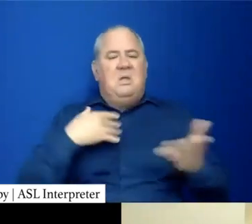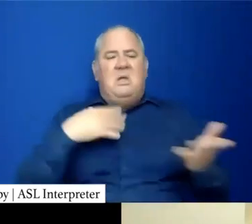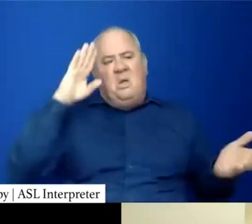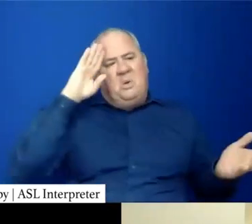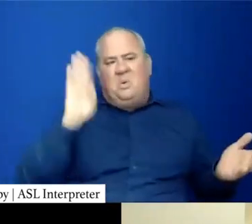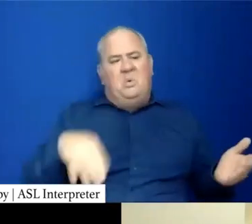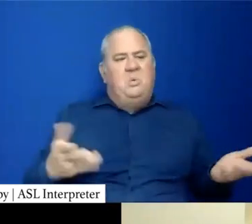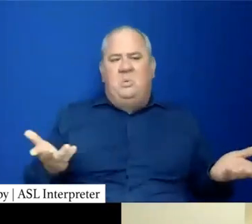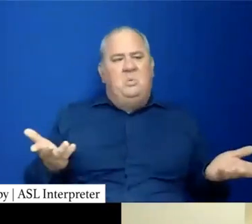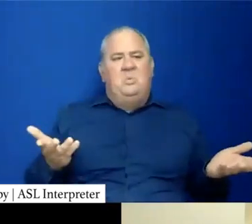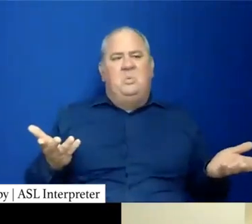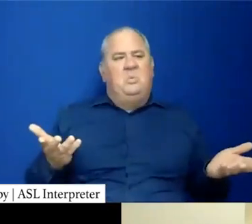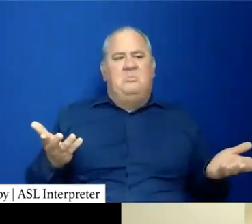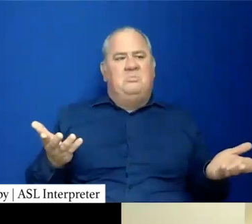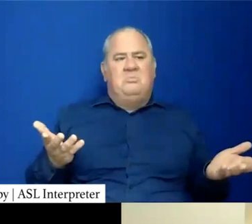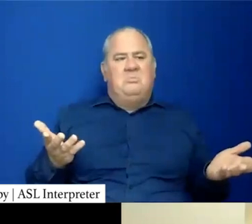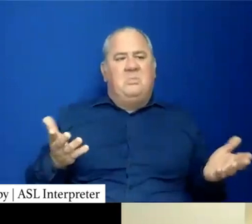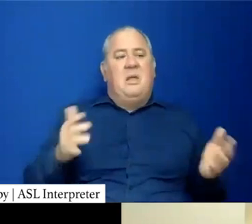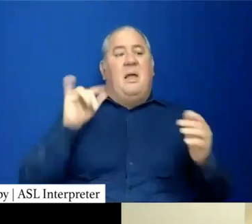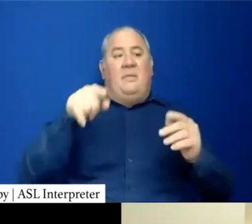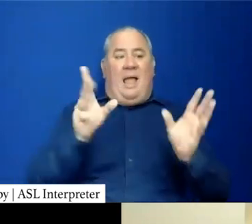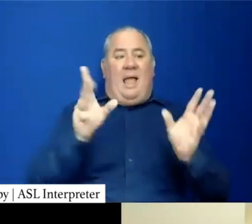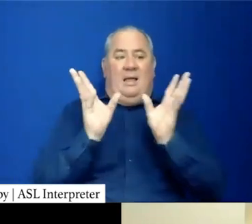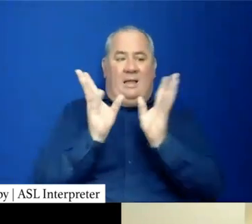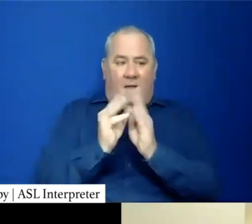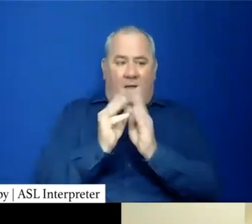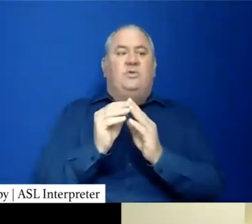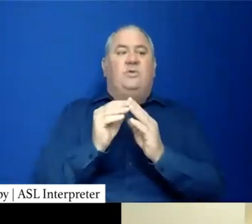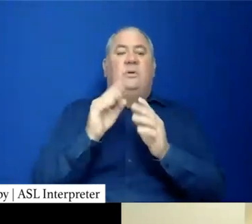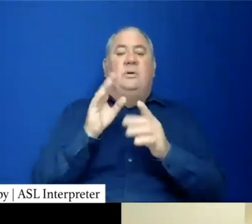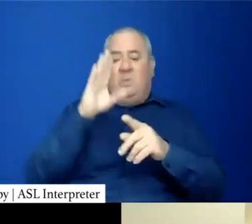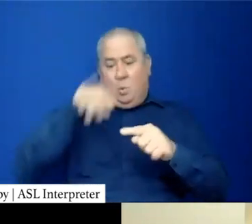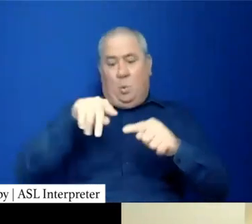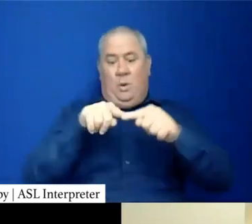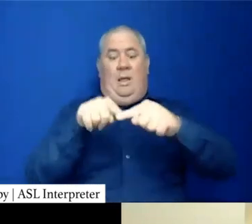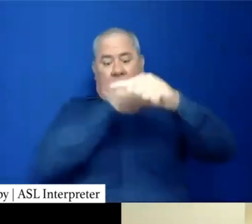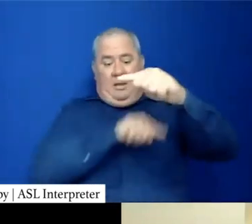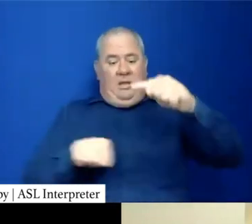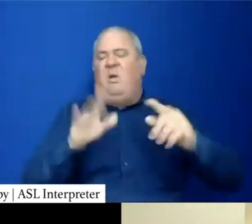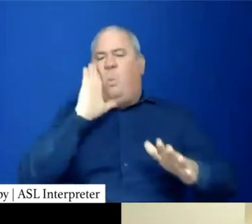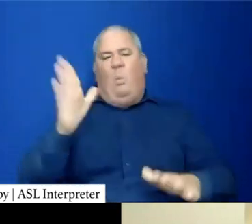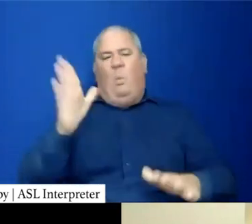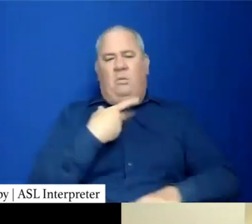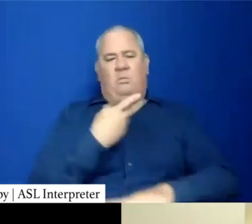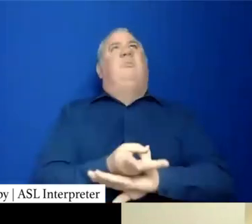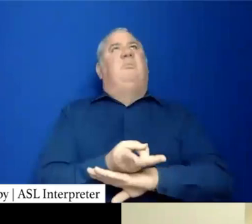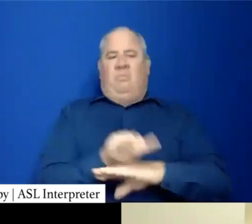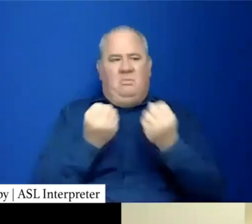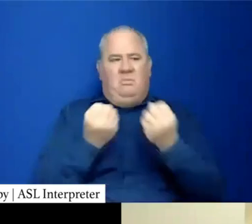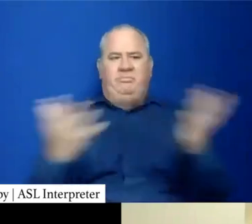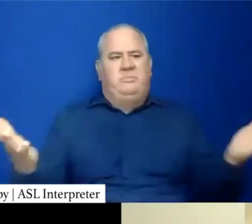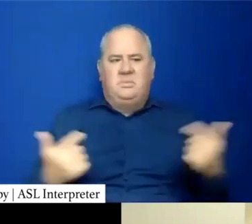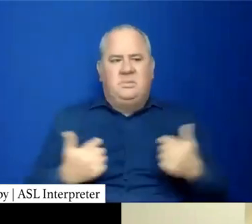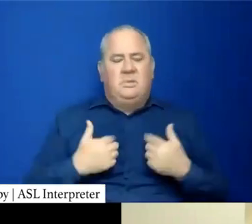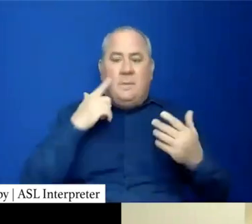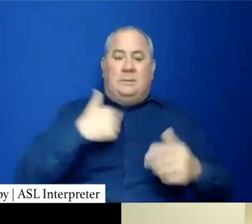and heart was what a conference was. And then when I got to a conference where I didn't have to use all of that energy just